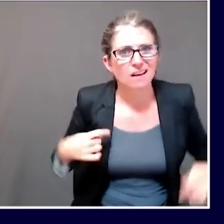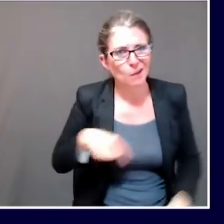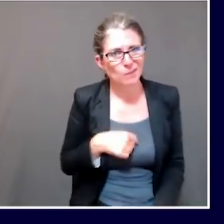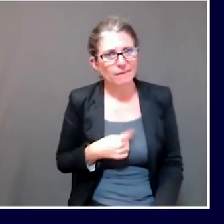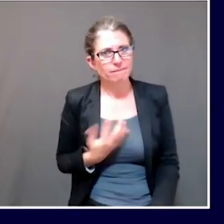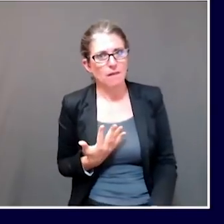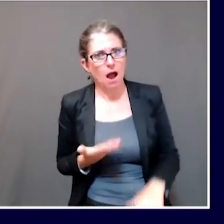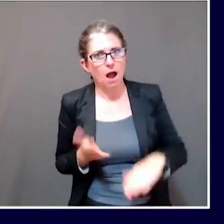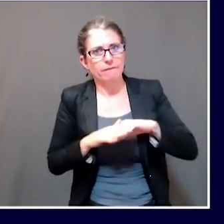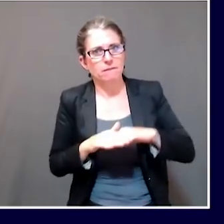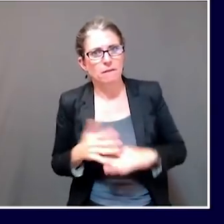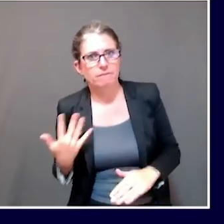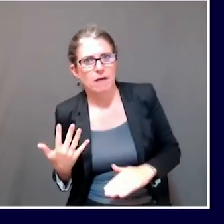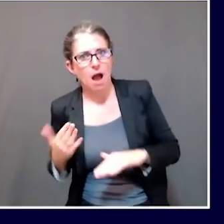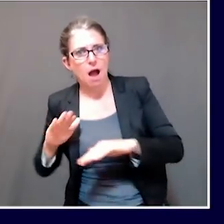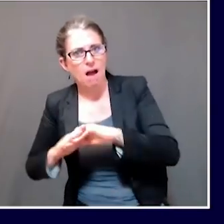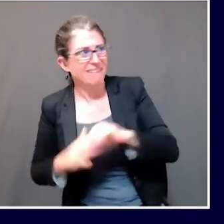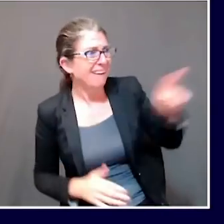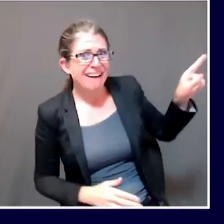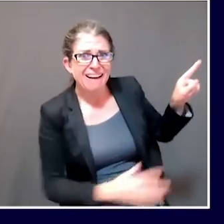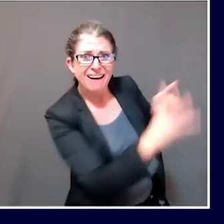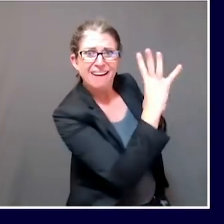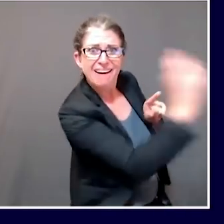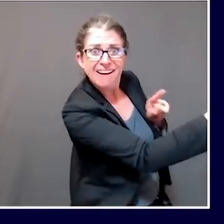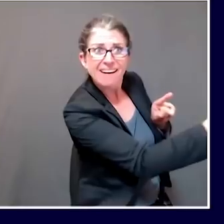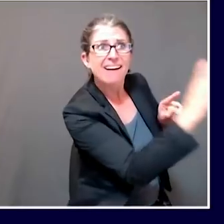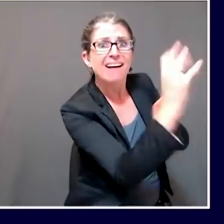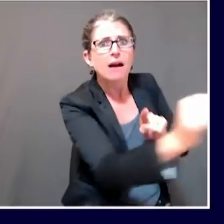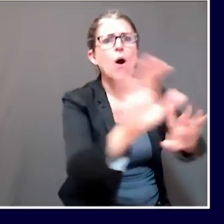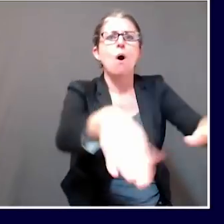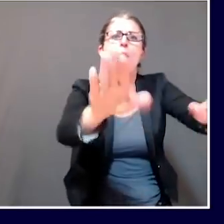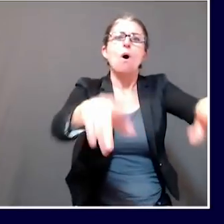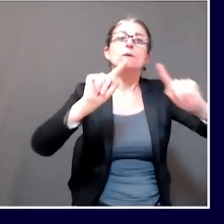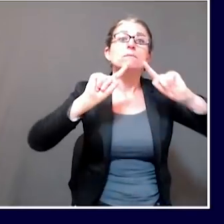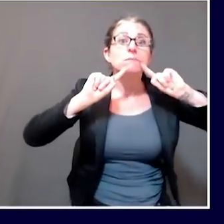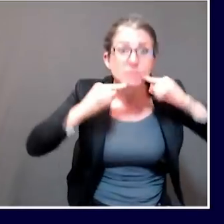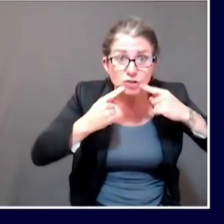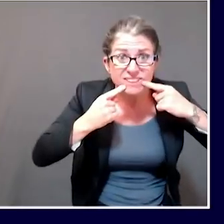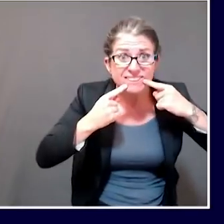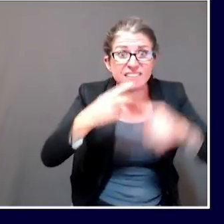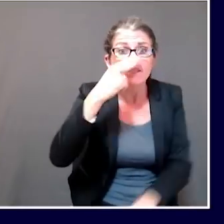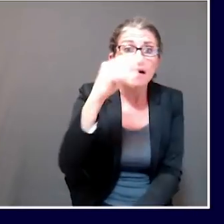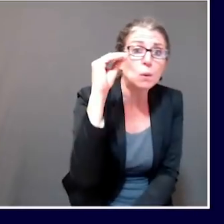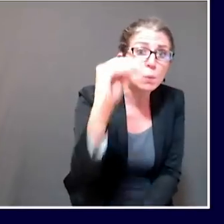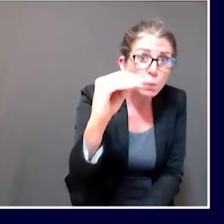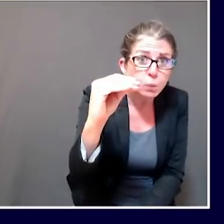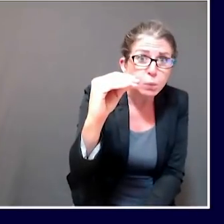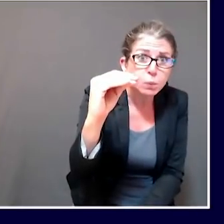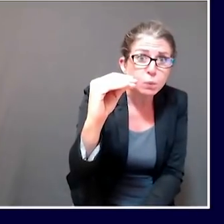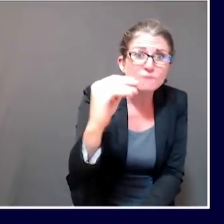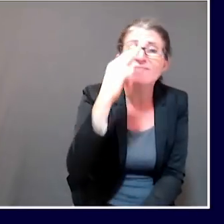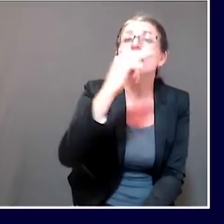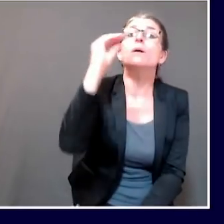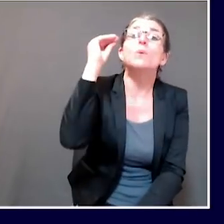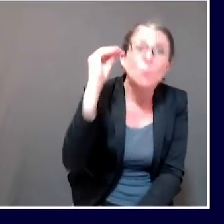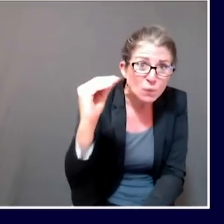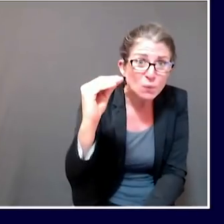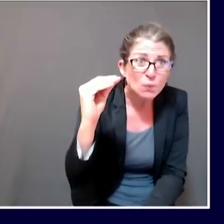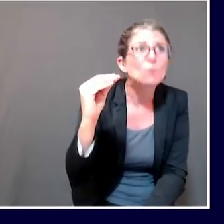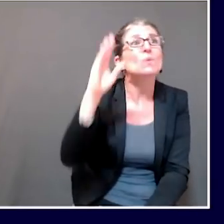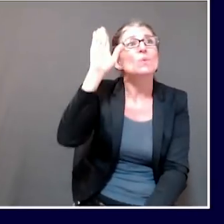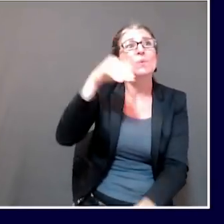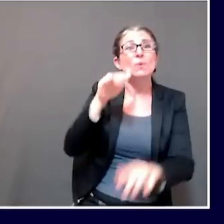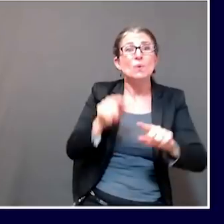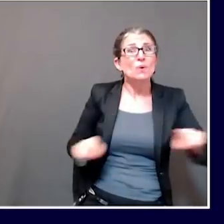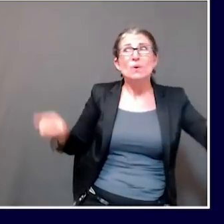As I've talked about for weeks, there are still large fires of COVID-19 burning across the